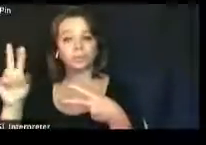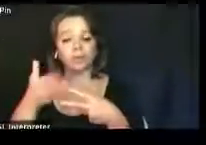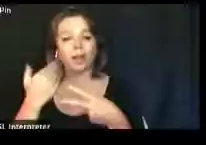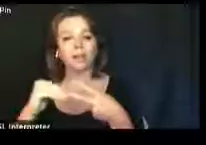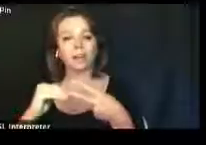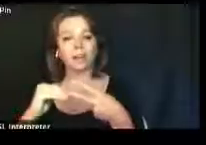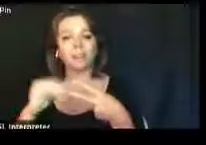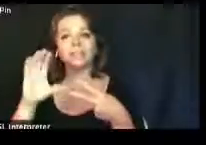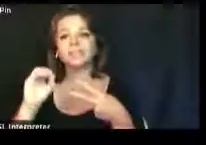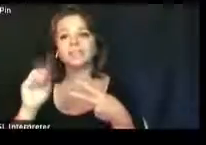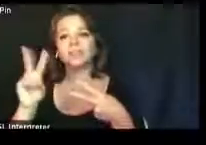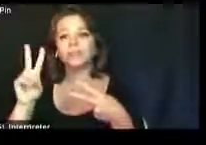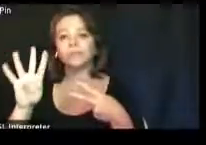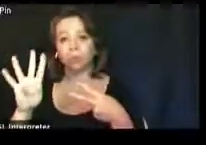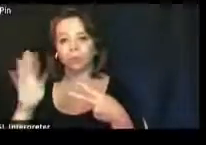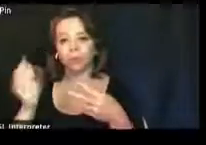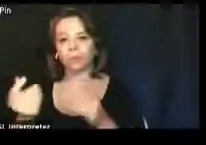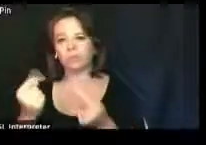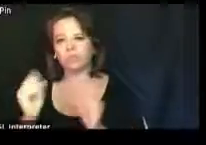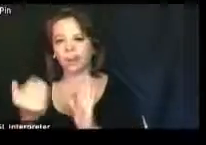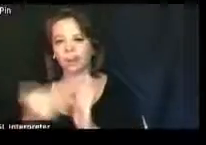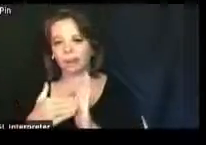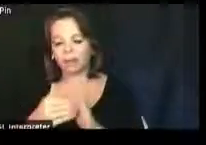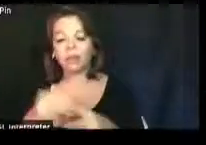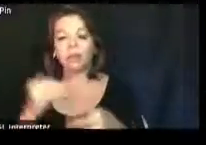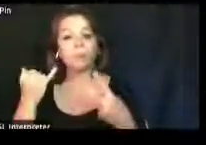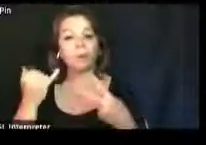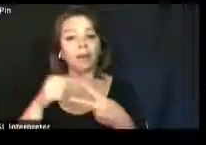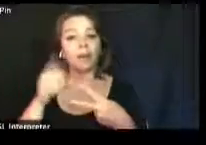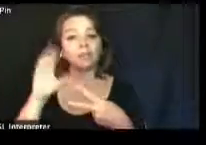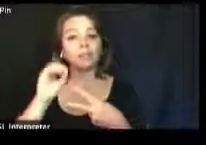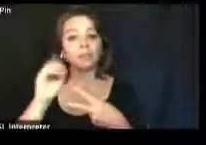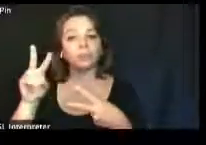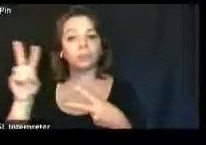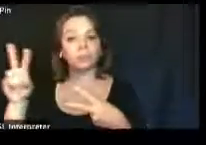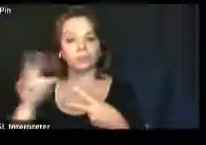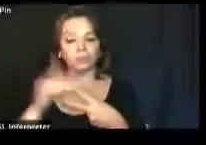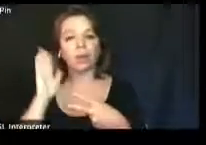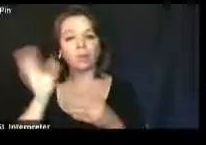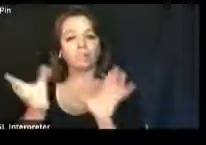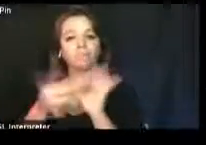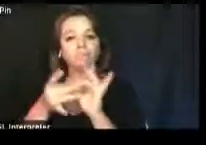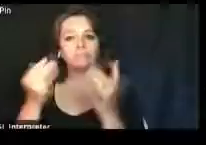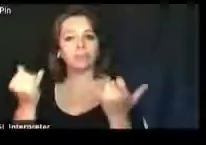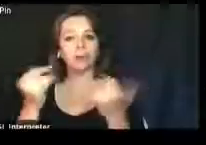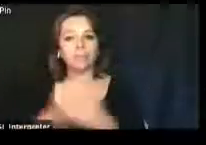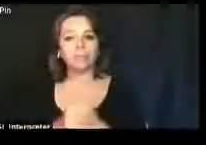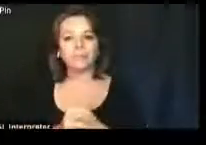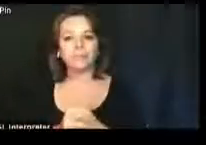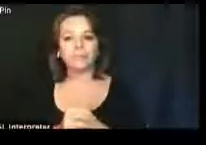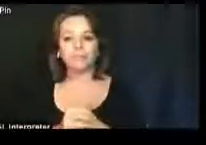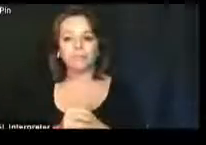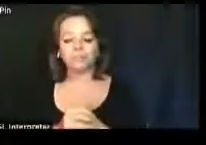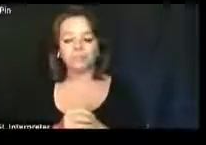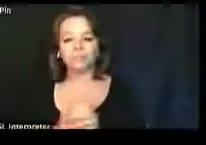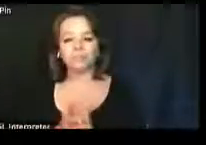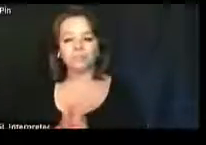try 024 again. But right now it will be 022. I will be promoting you now.